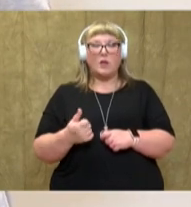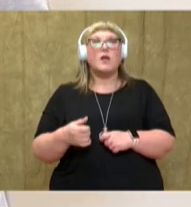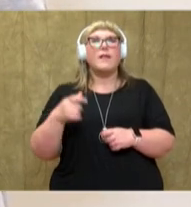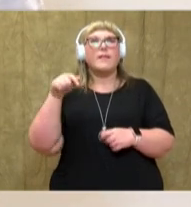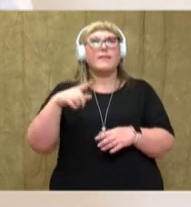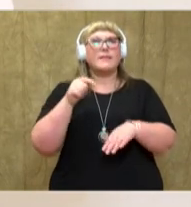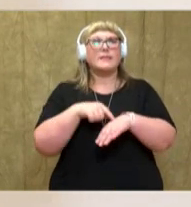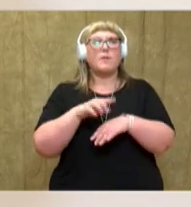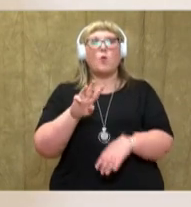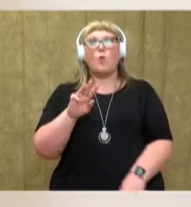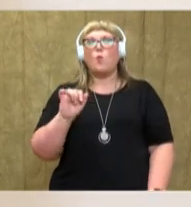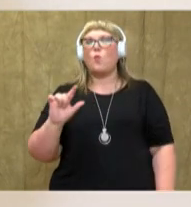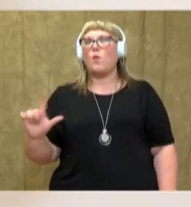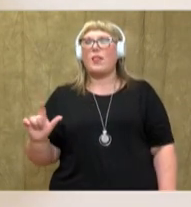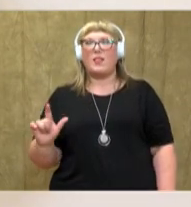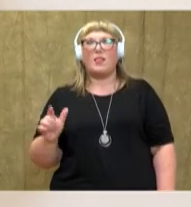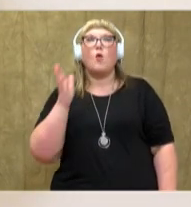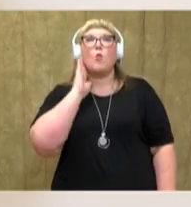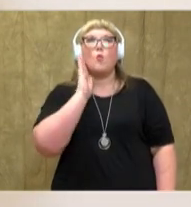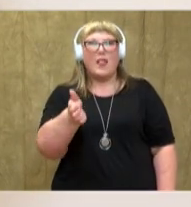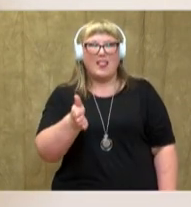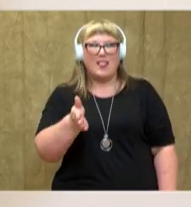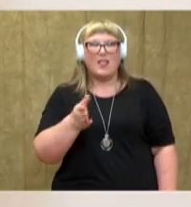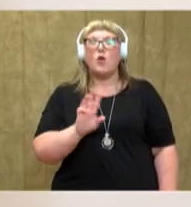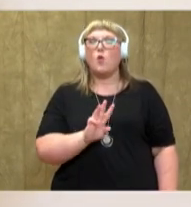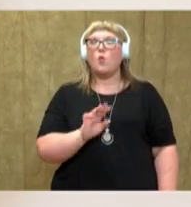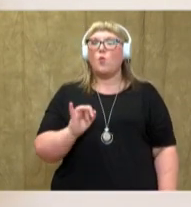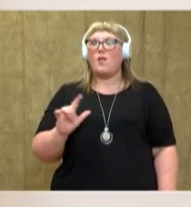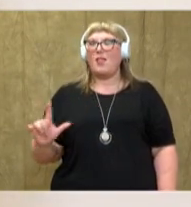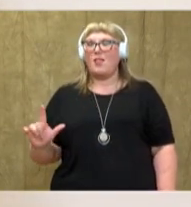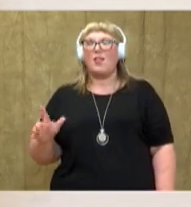will. Will. Say the word will.